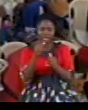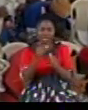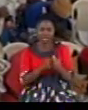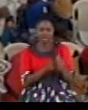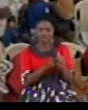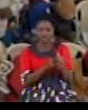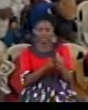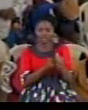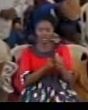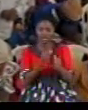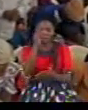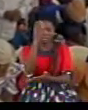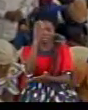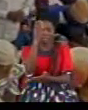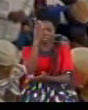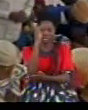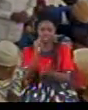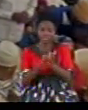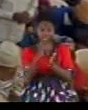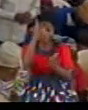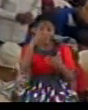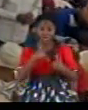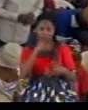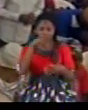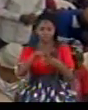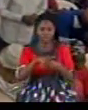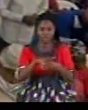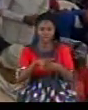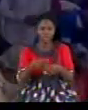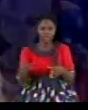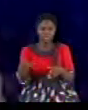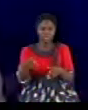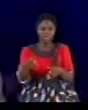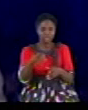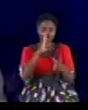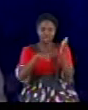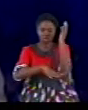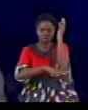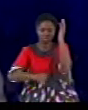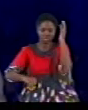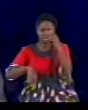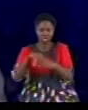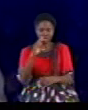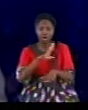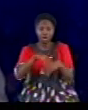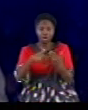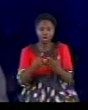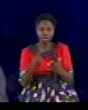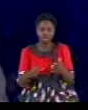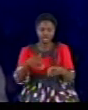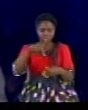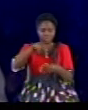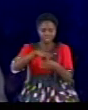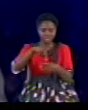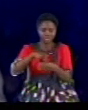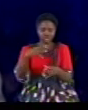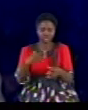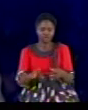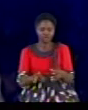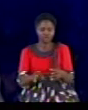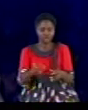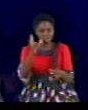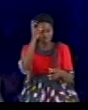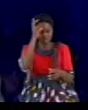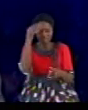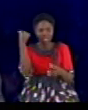you have not planted, O Lord, they will be rooted out. All the plantations of Satan, everywhere there